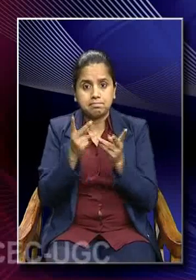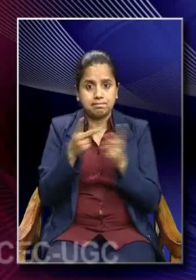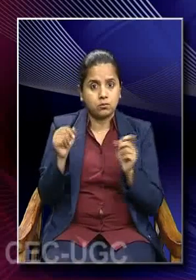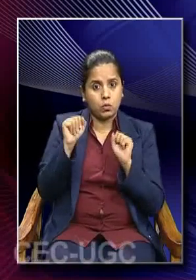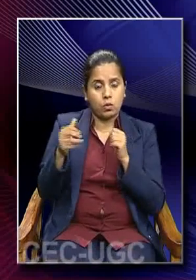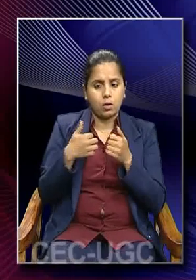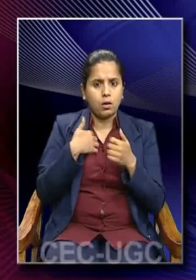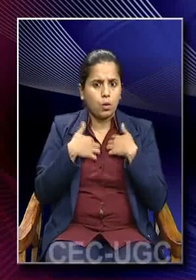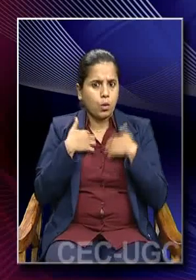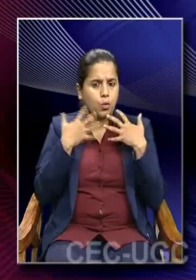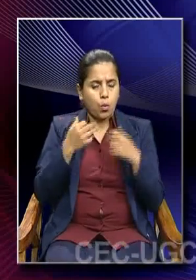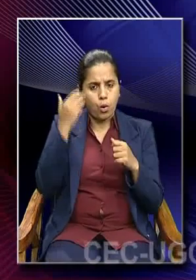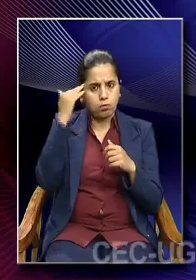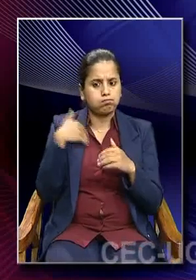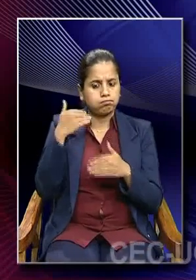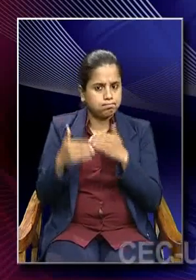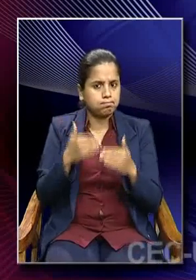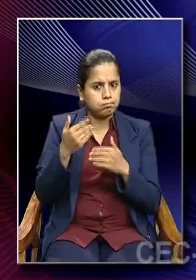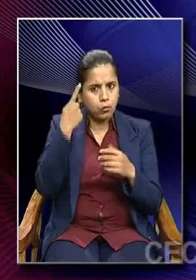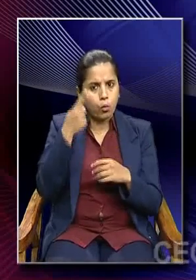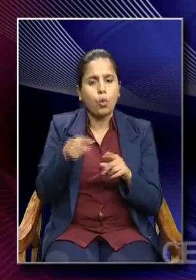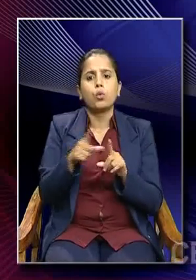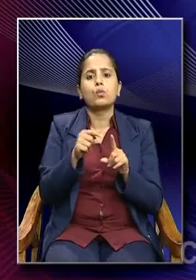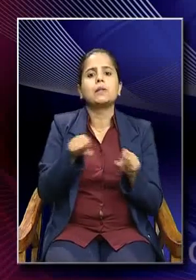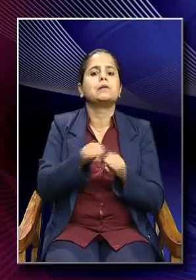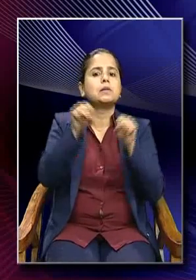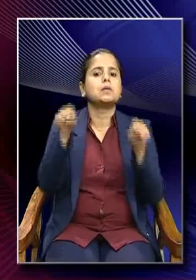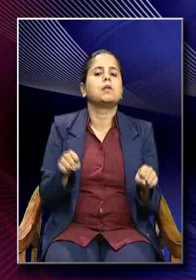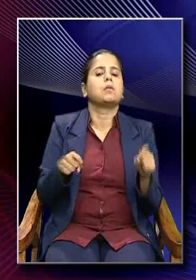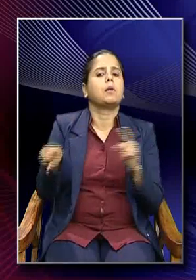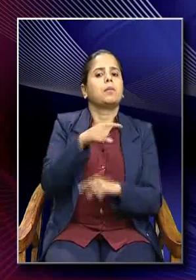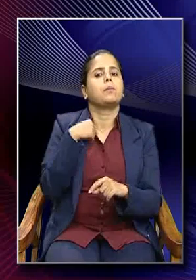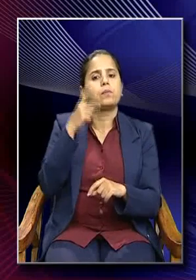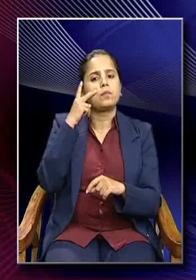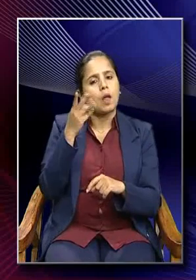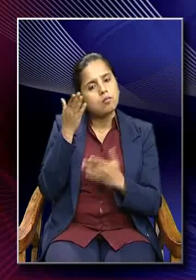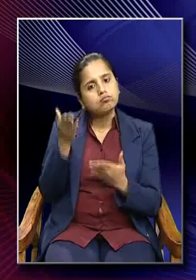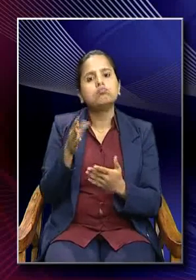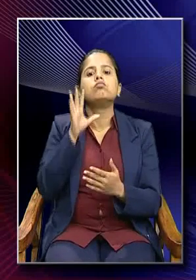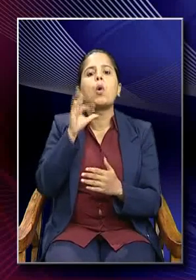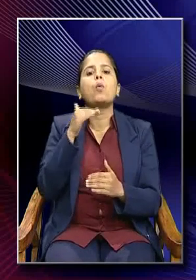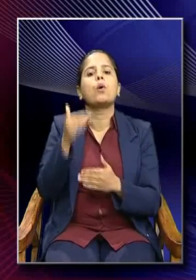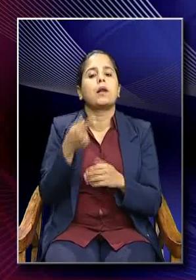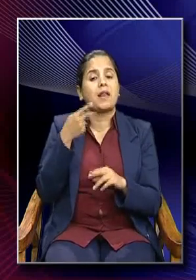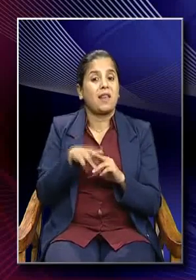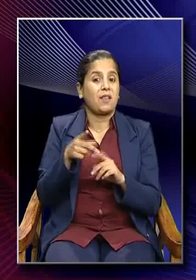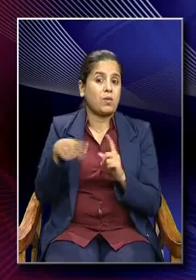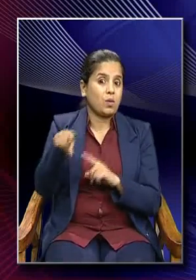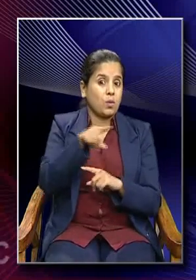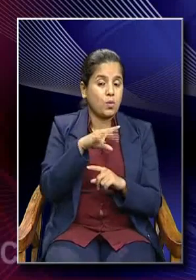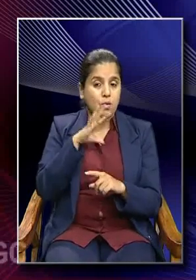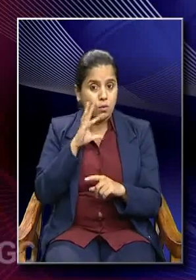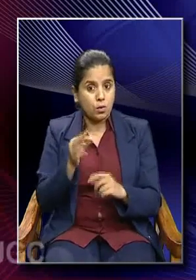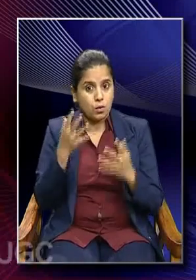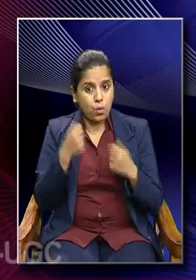the drive of following such a system is the key. that if you really from the core